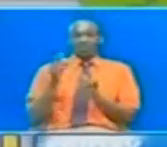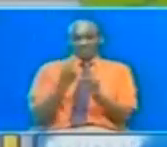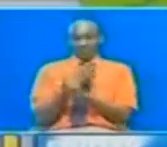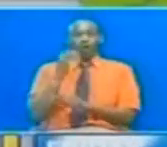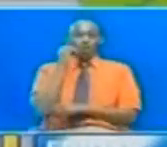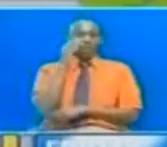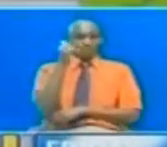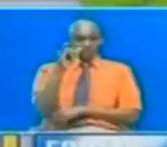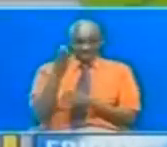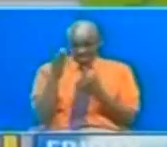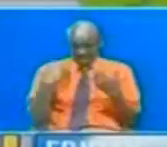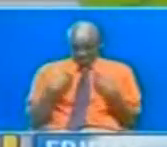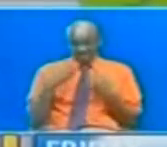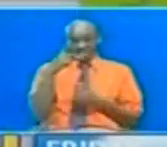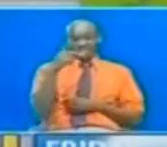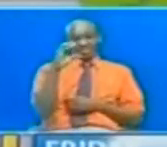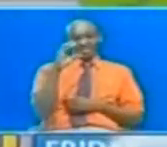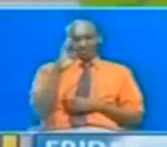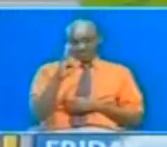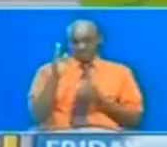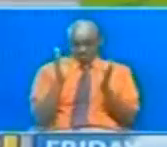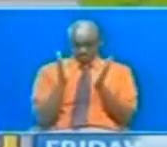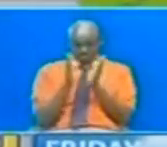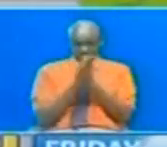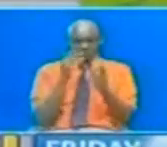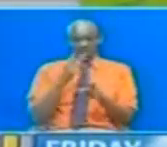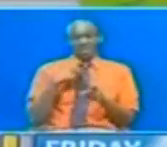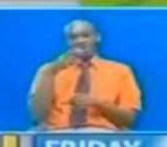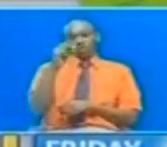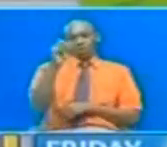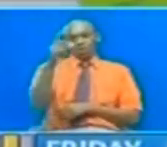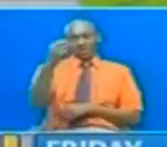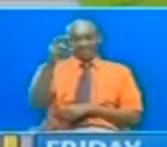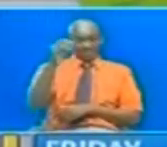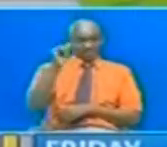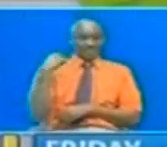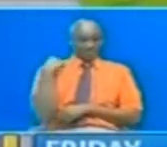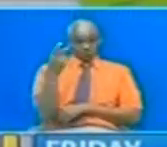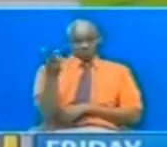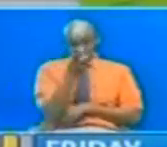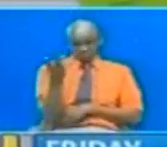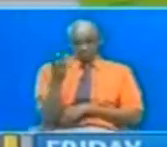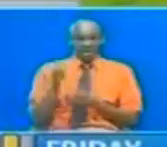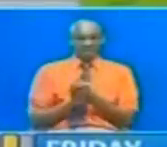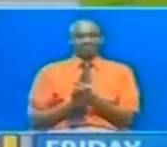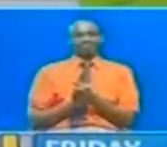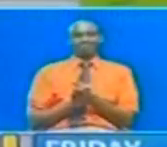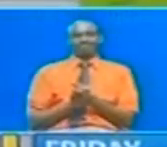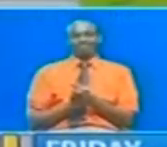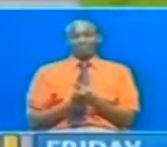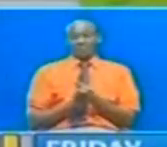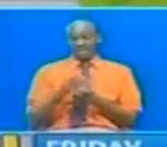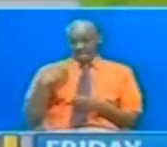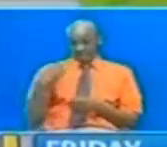Homeboys RFC. An impressive KCB will be up against 8th place Total Nondies at the KCB Sports Club.